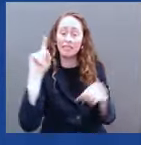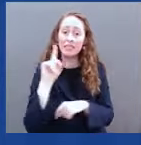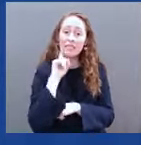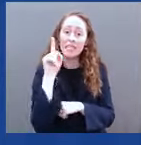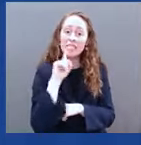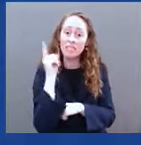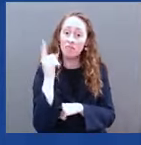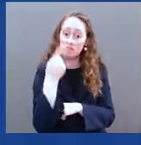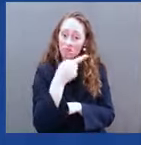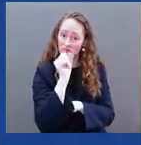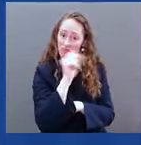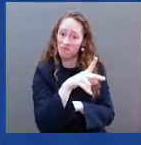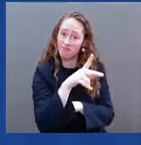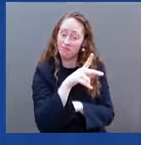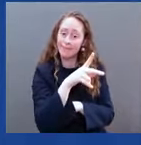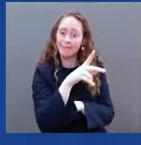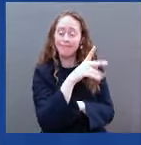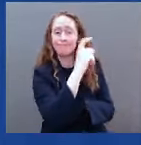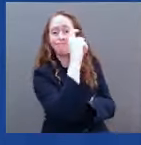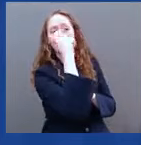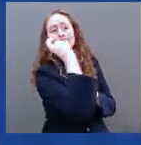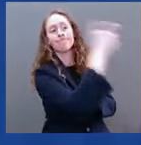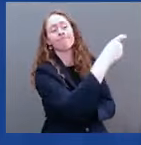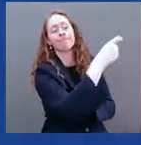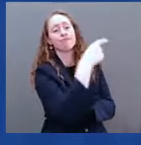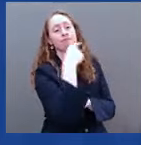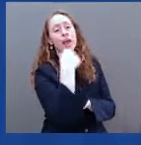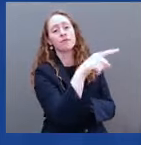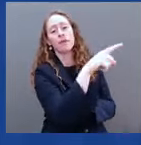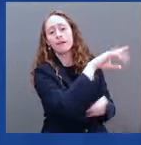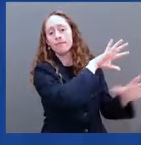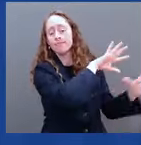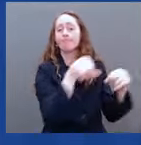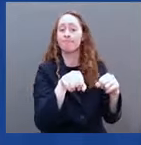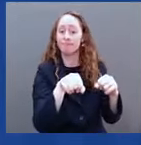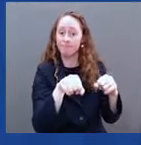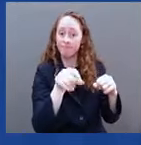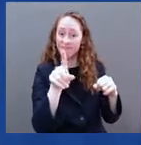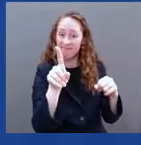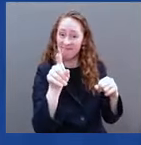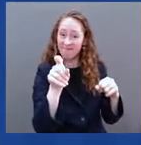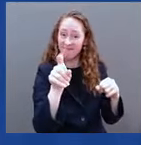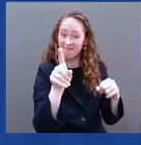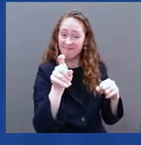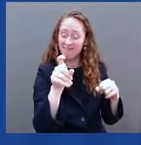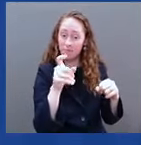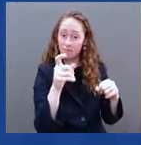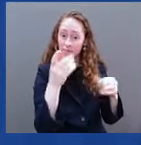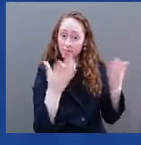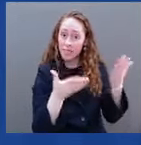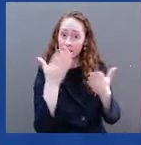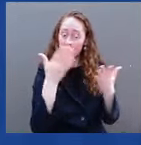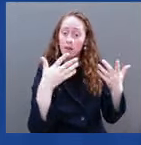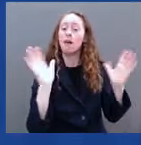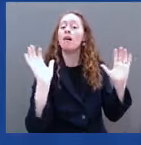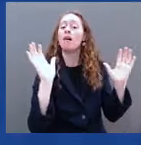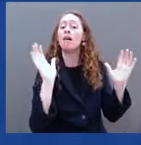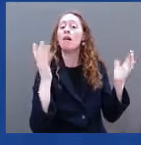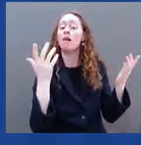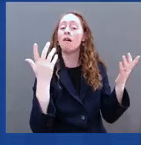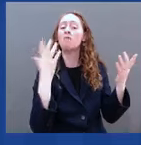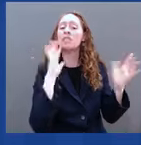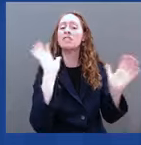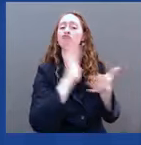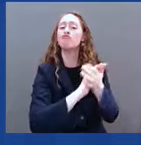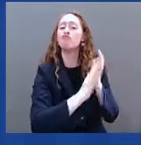is that completely off the table? And then also, do you think that Russia needs to be removed from the G20?